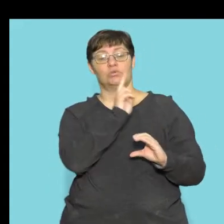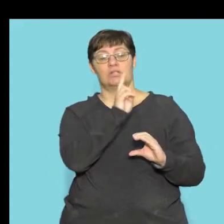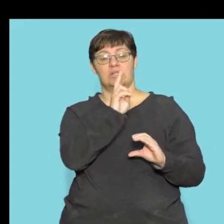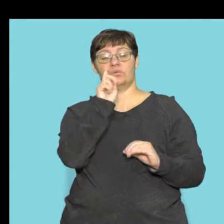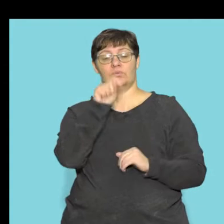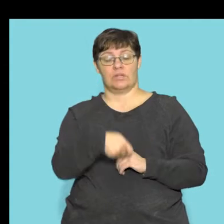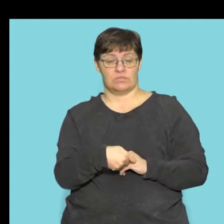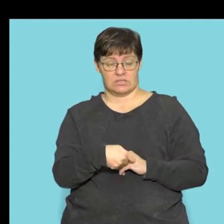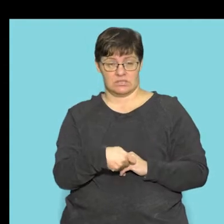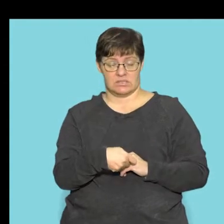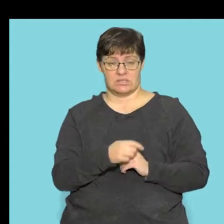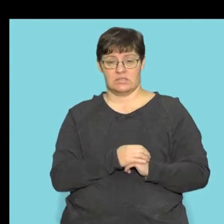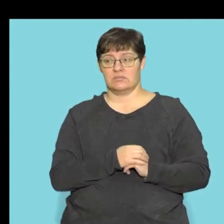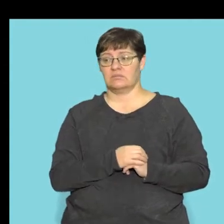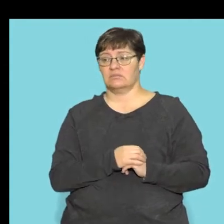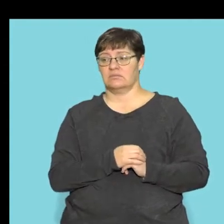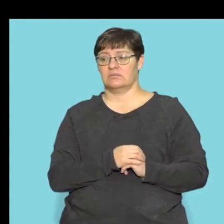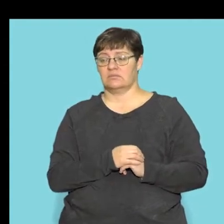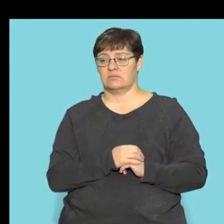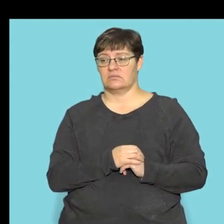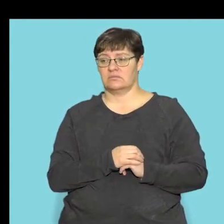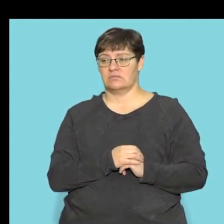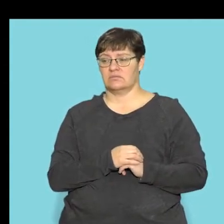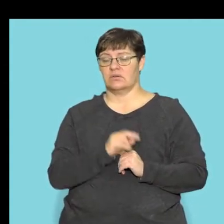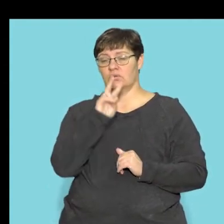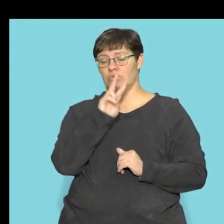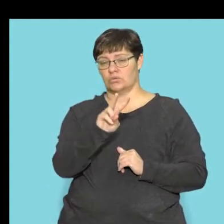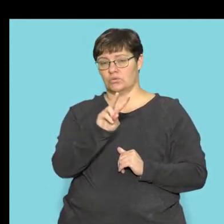the 22,000 they told us about,